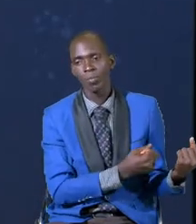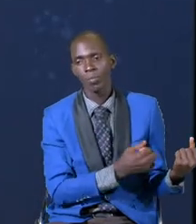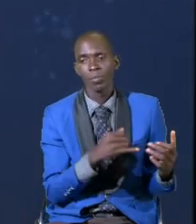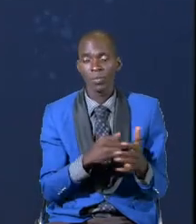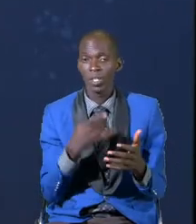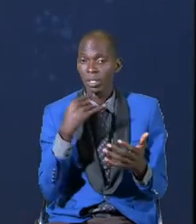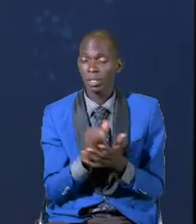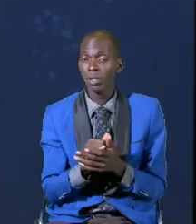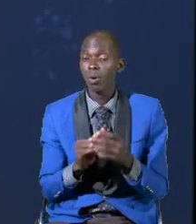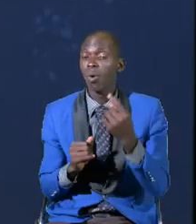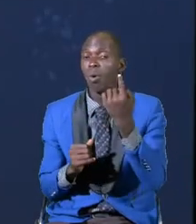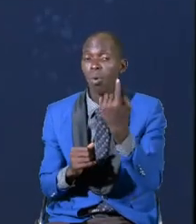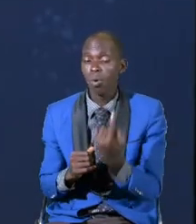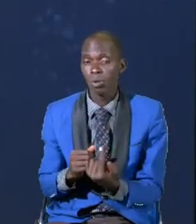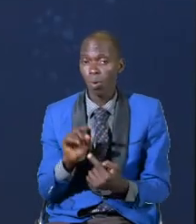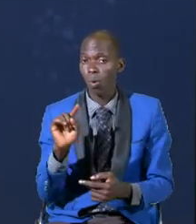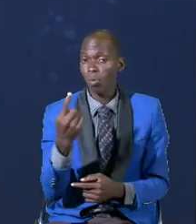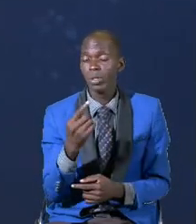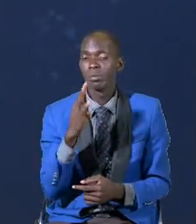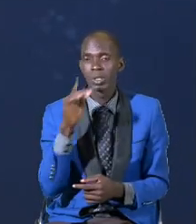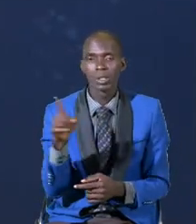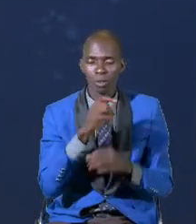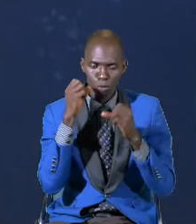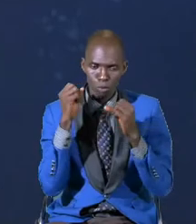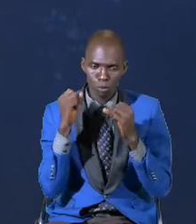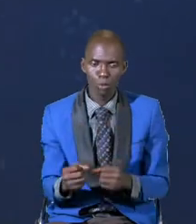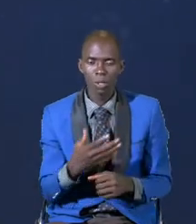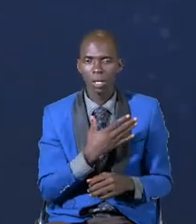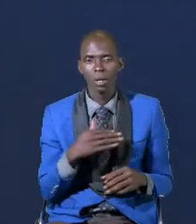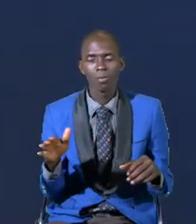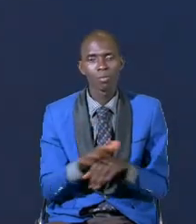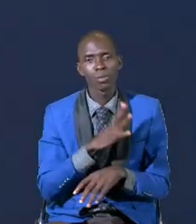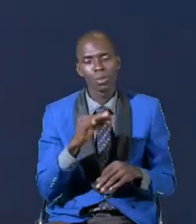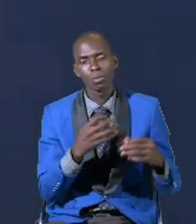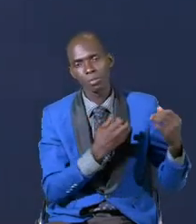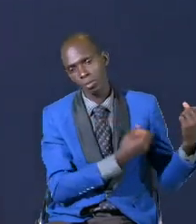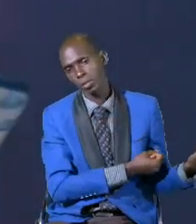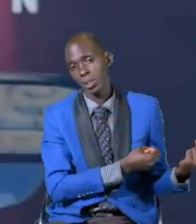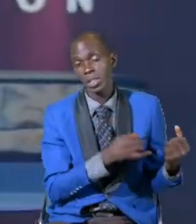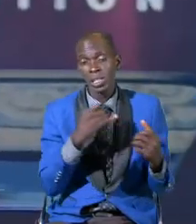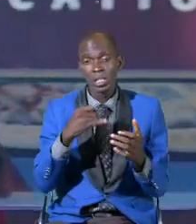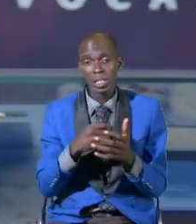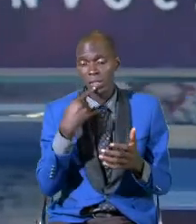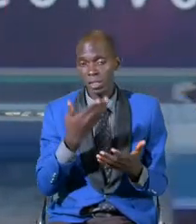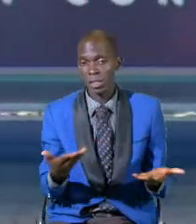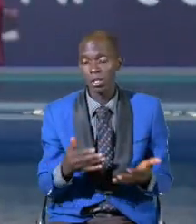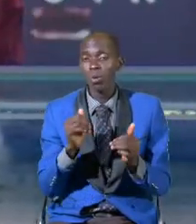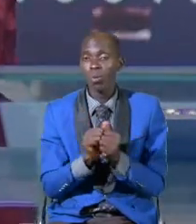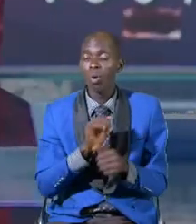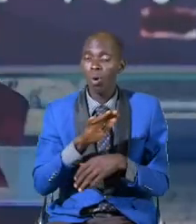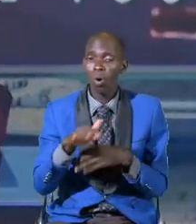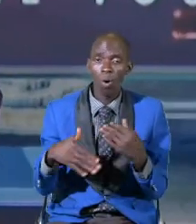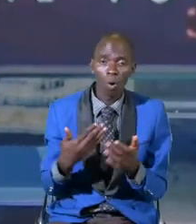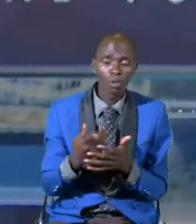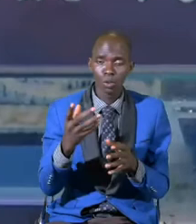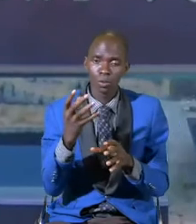thou strong and very courageous. You see that? It's saying, with all the gettings you get, with all the gains